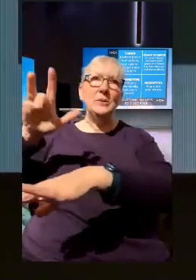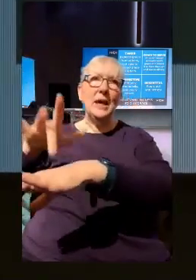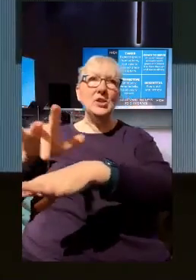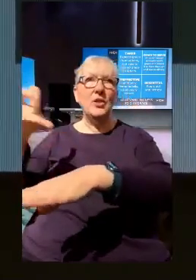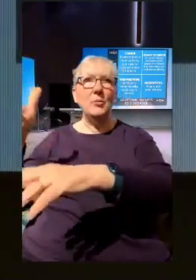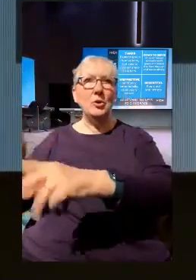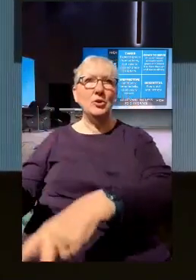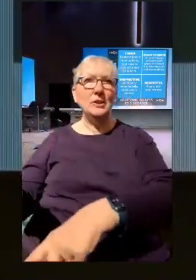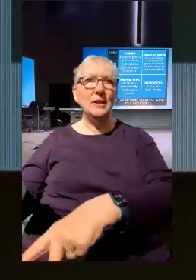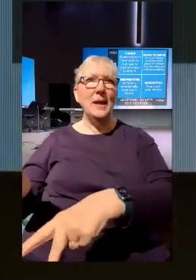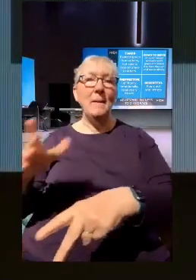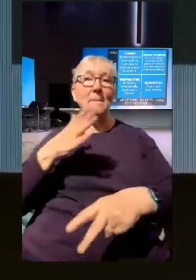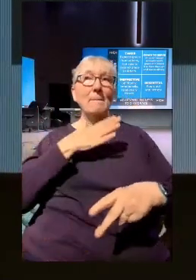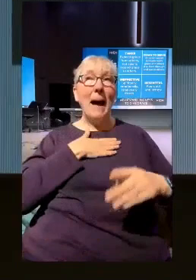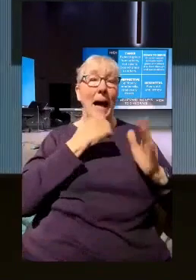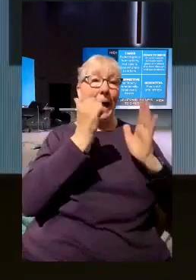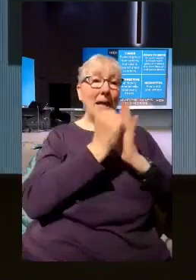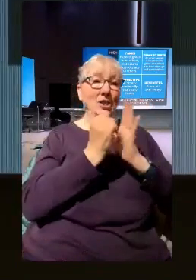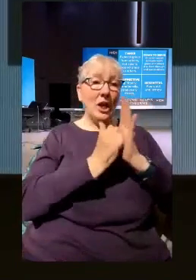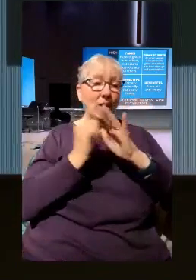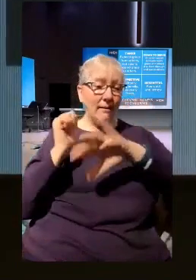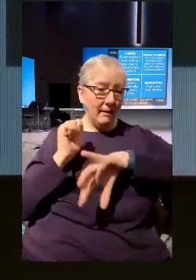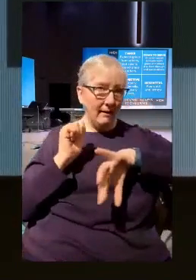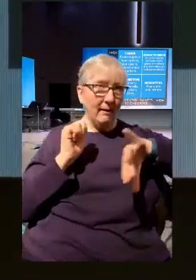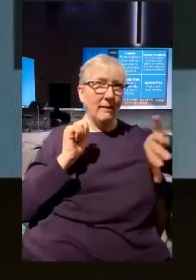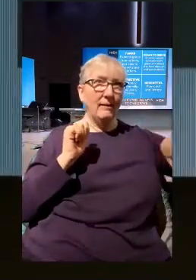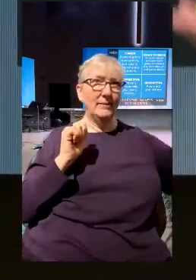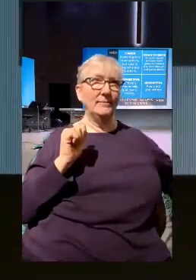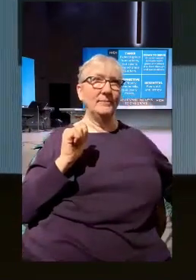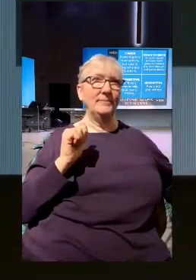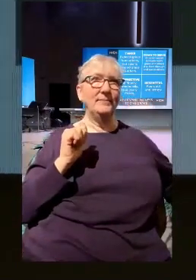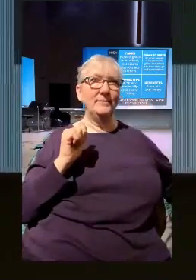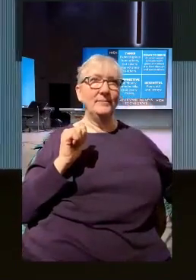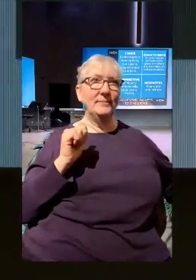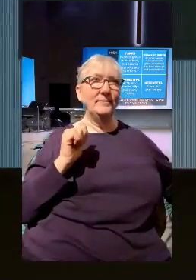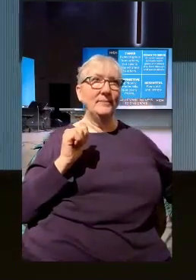agenda aside. And so I leave you with this simple story,